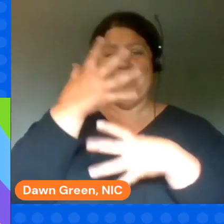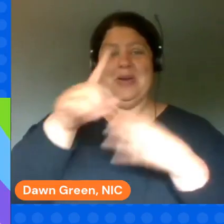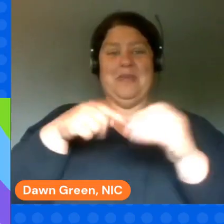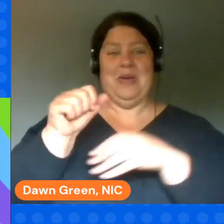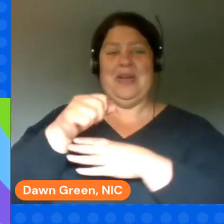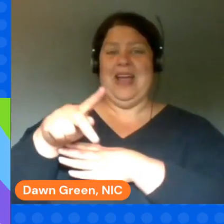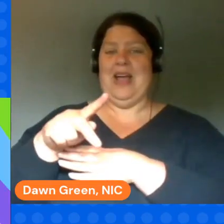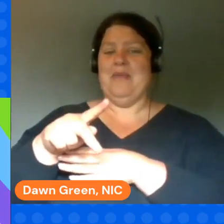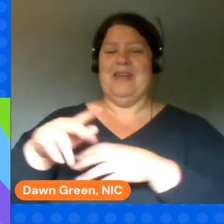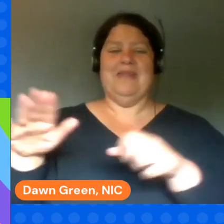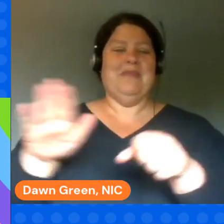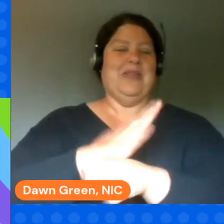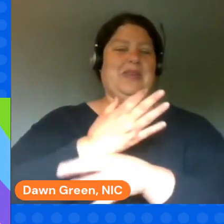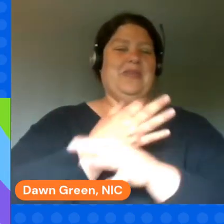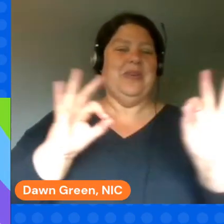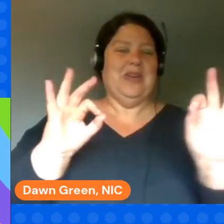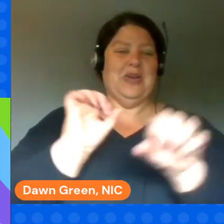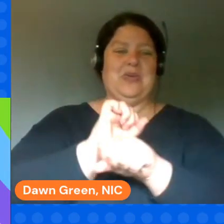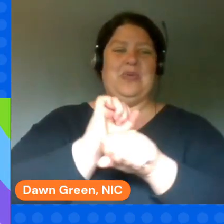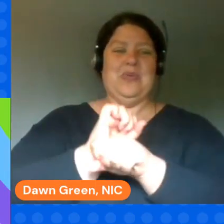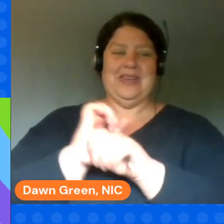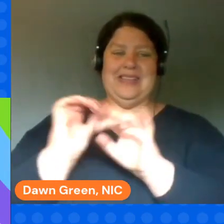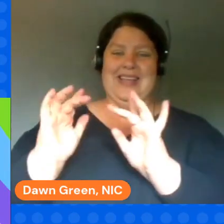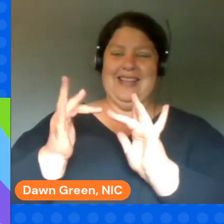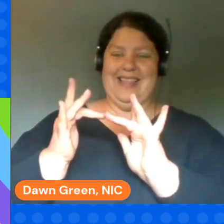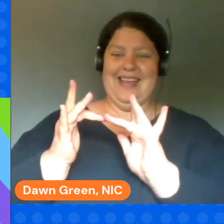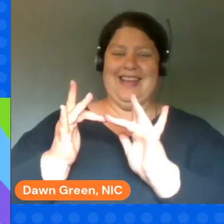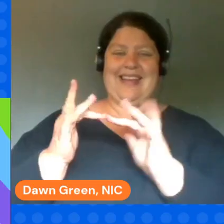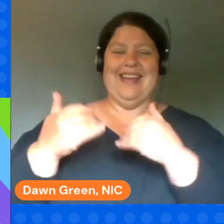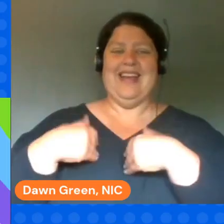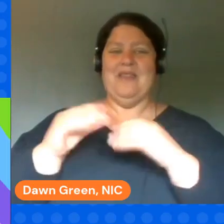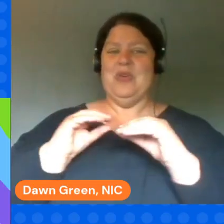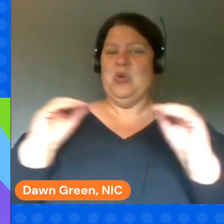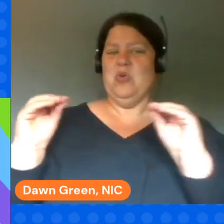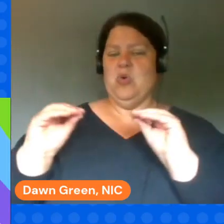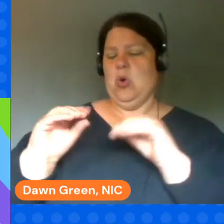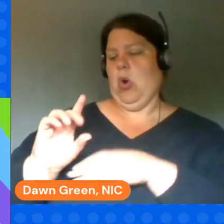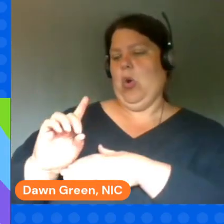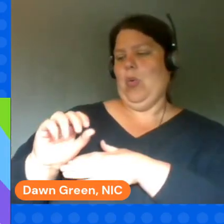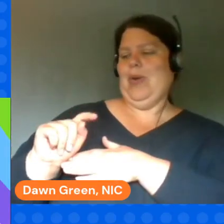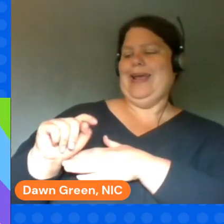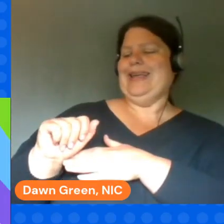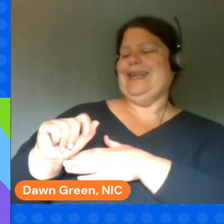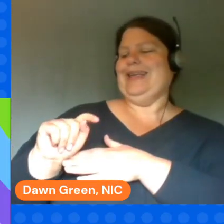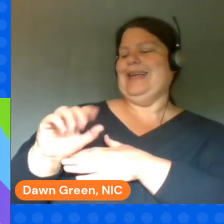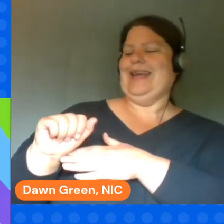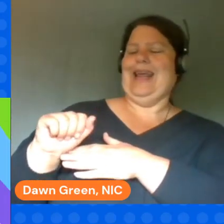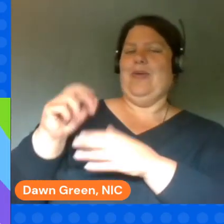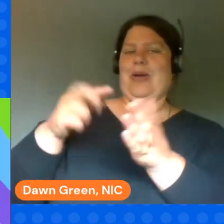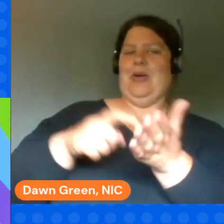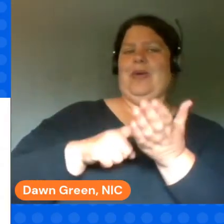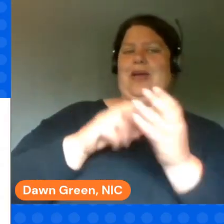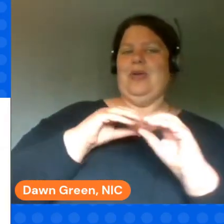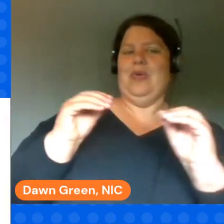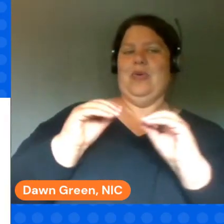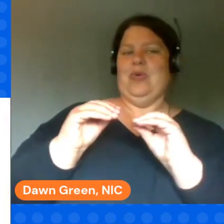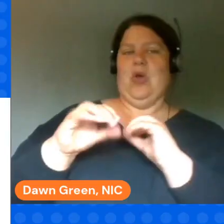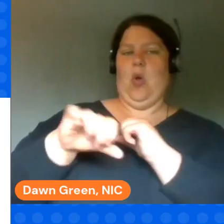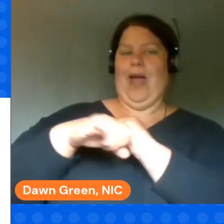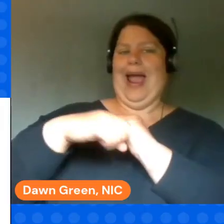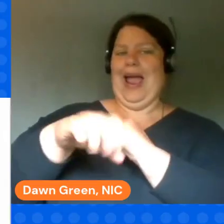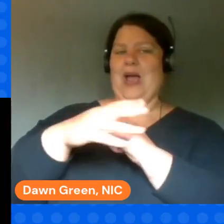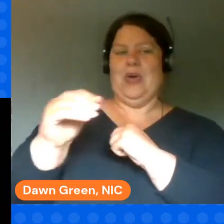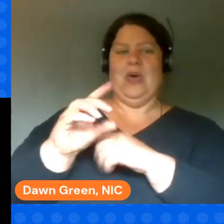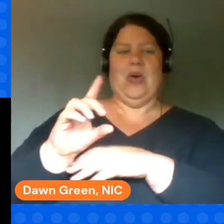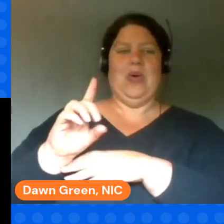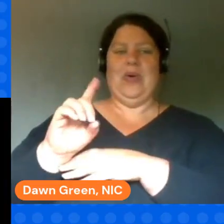totally free. It works offline, and there's no data requirement and no ads or data tracking. So maybe we